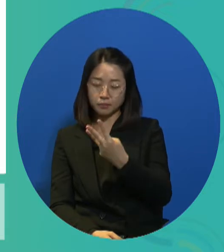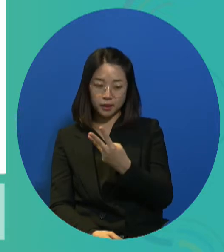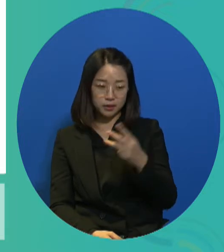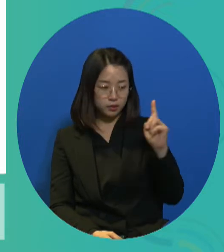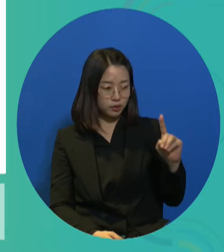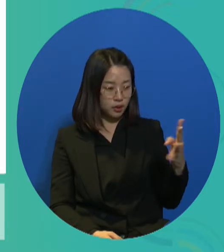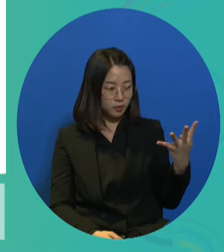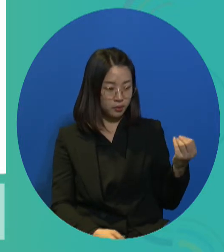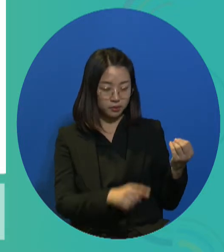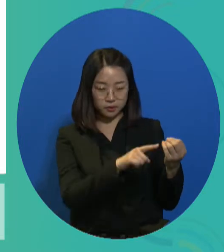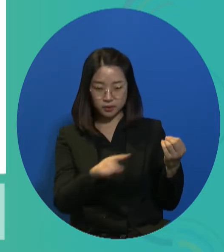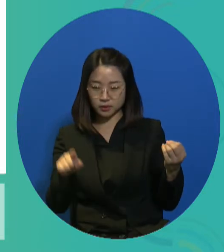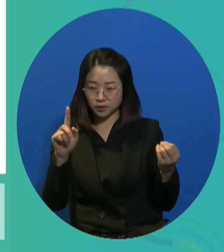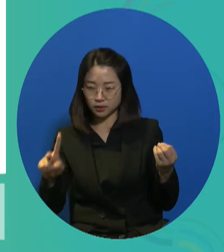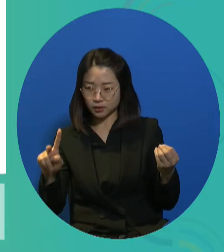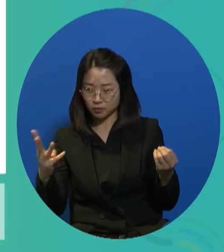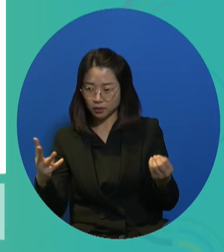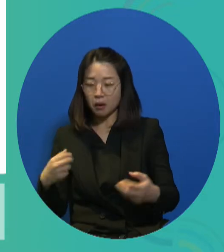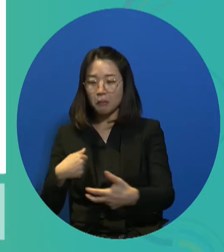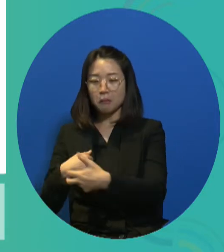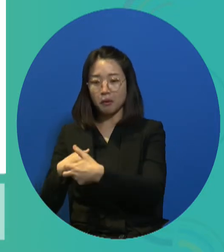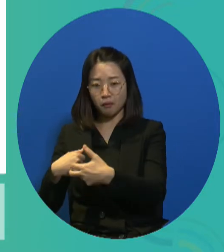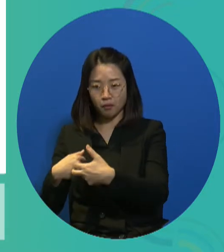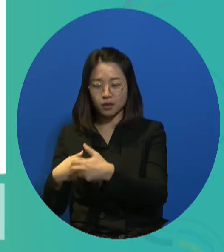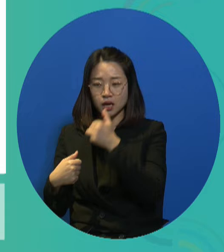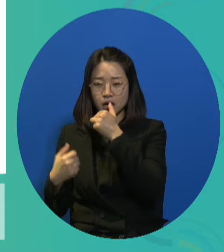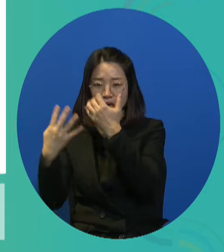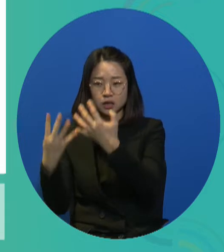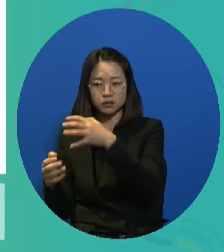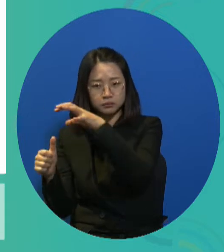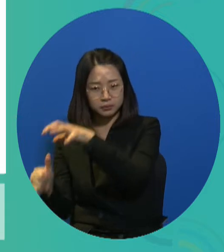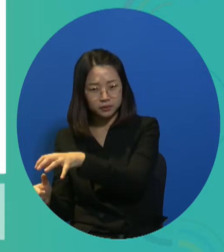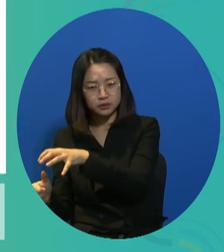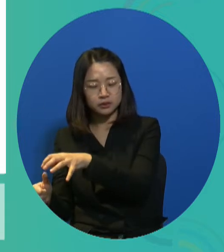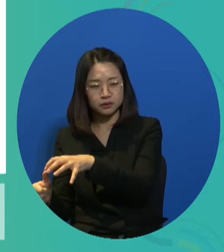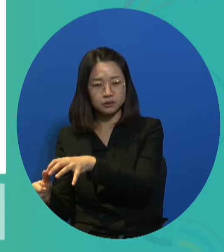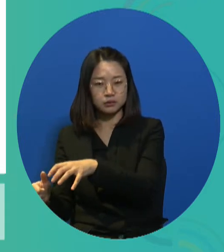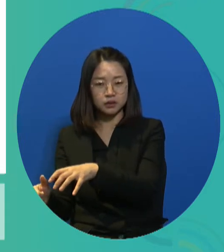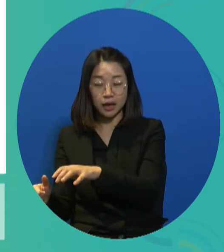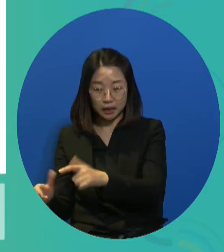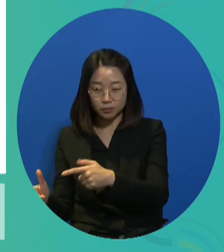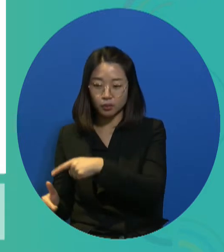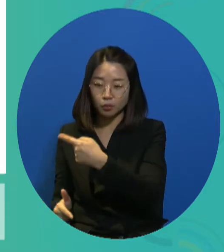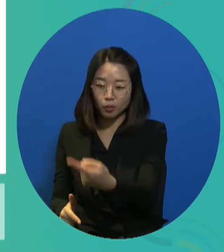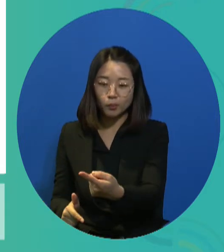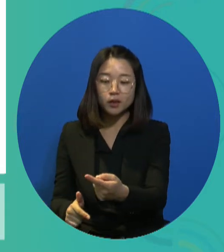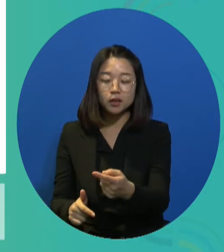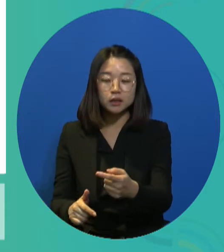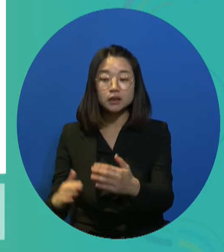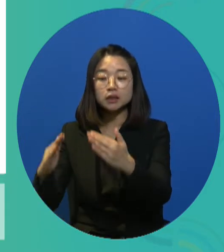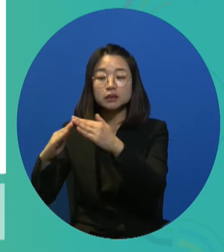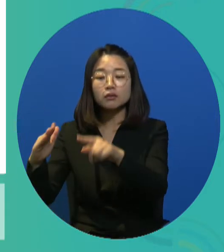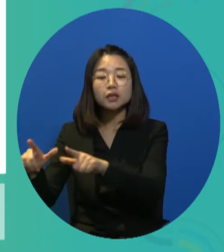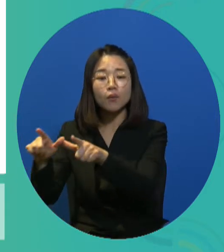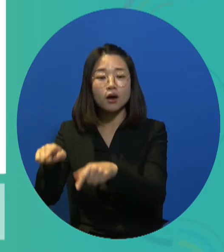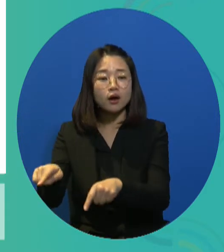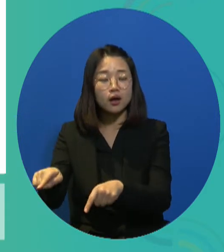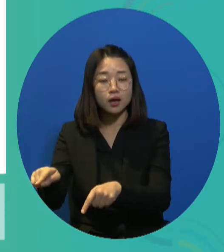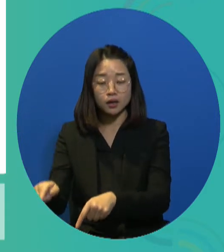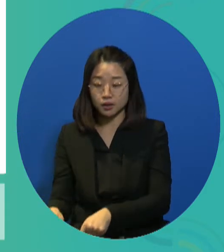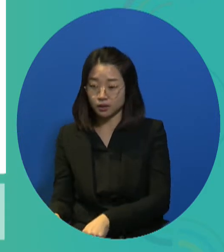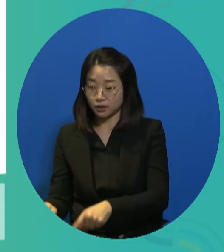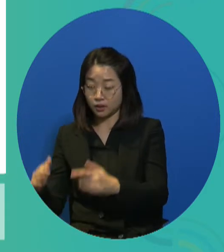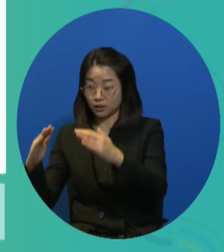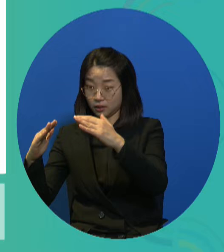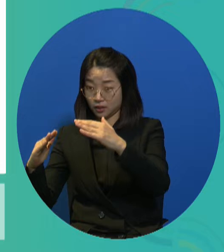2,300 inpatients who are still in institutions, and we want them out as soon as possible.